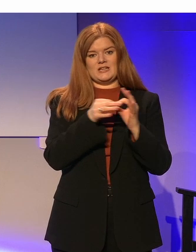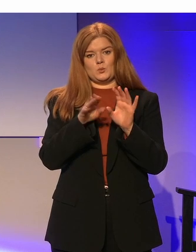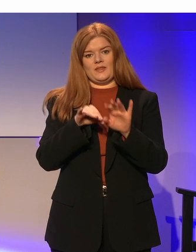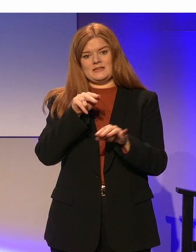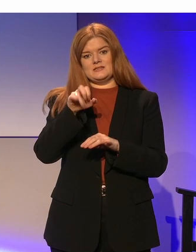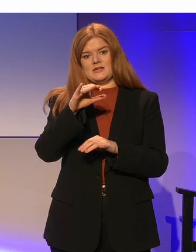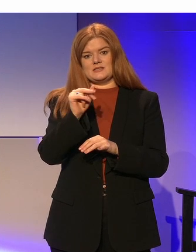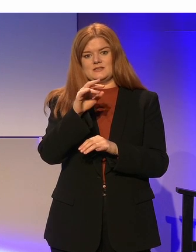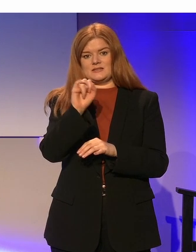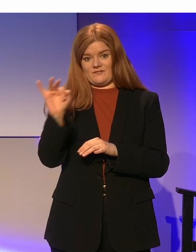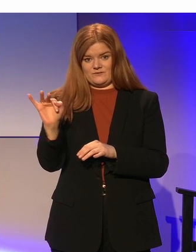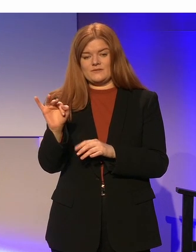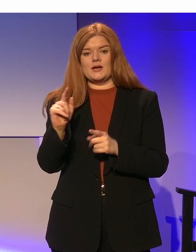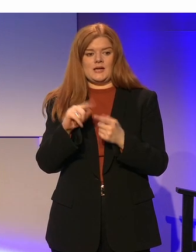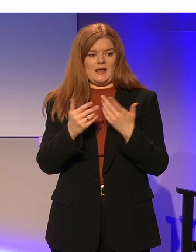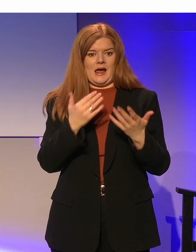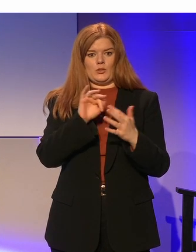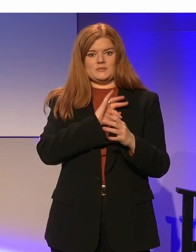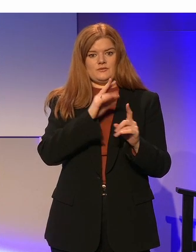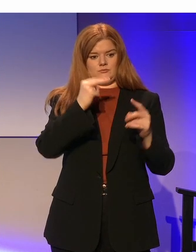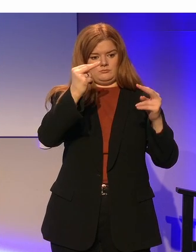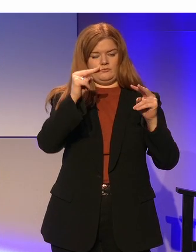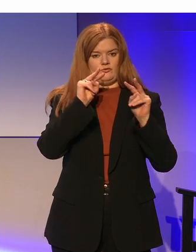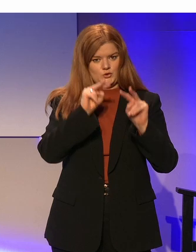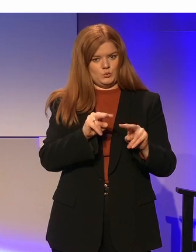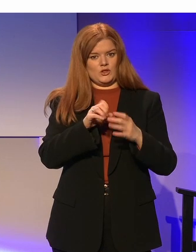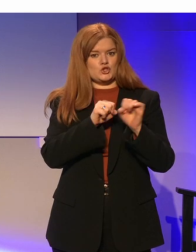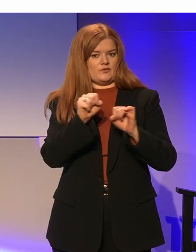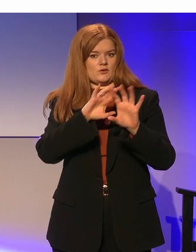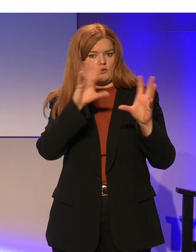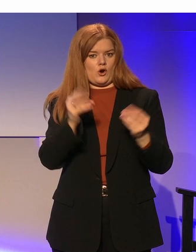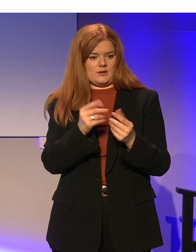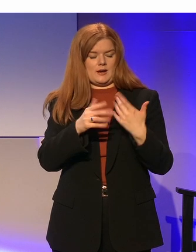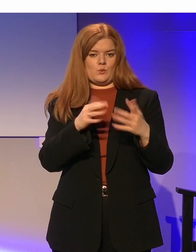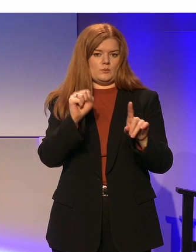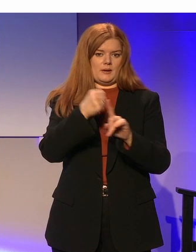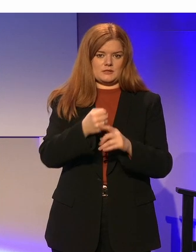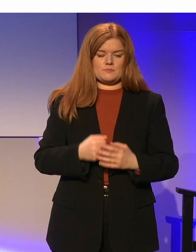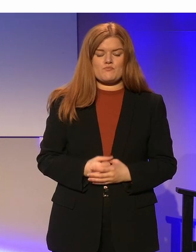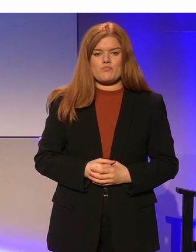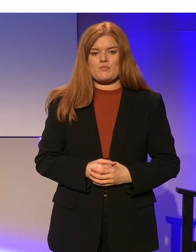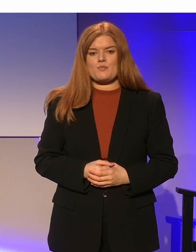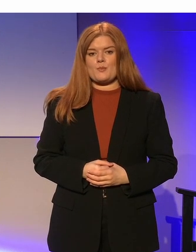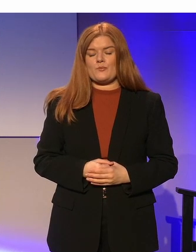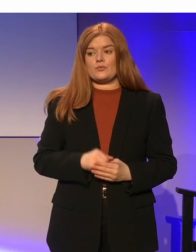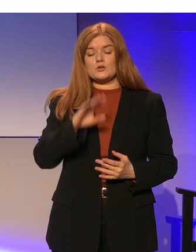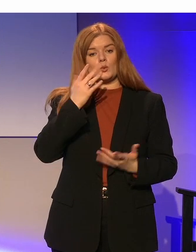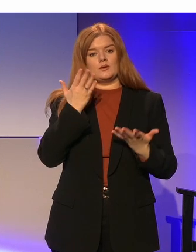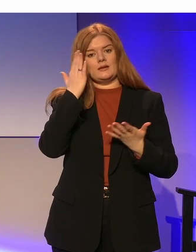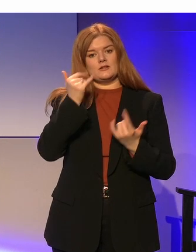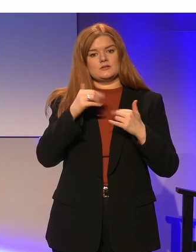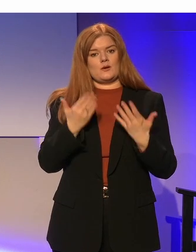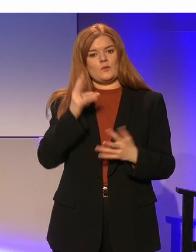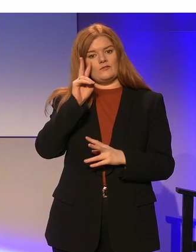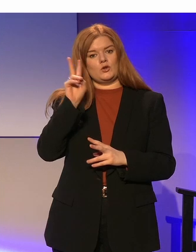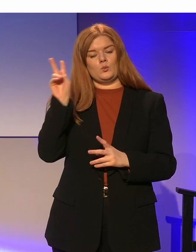NCSE staff and the way they perceive the service and its impact. So let's have a look for a moment